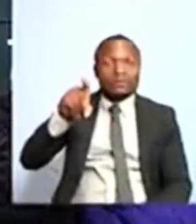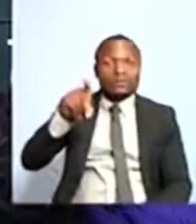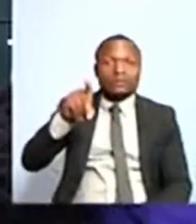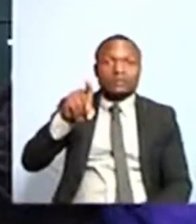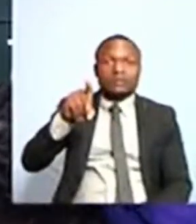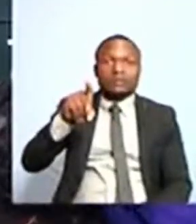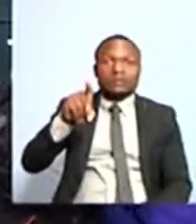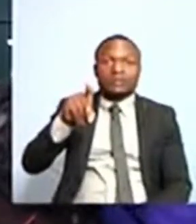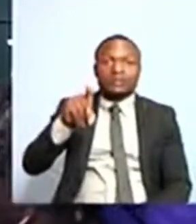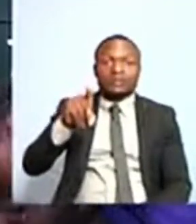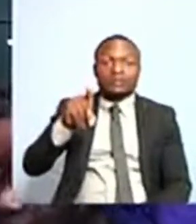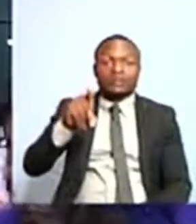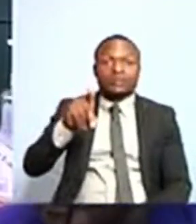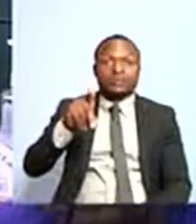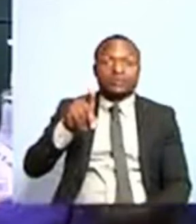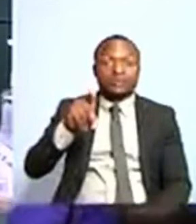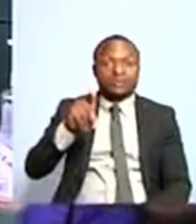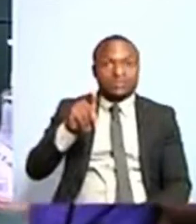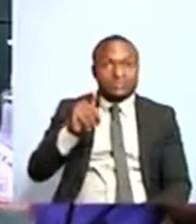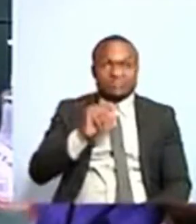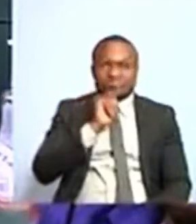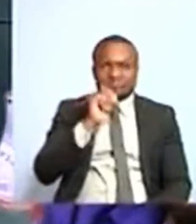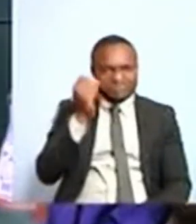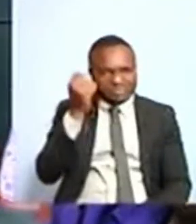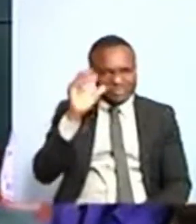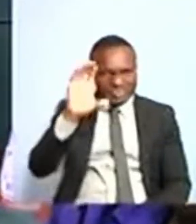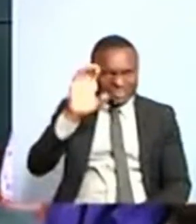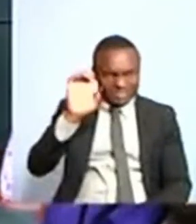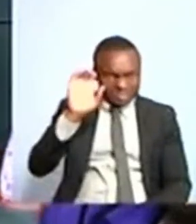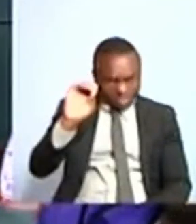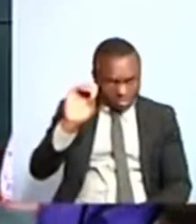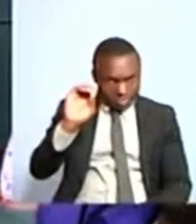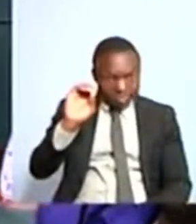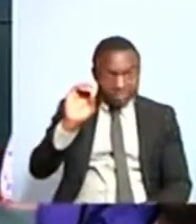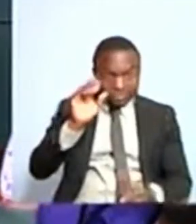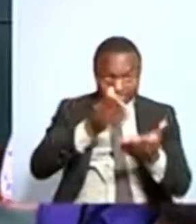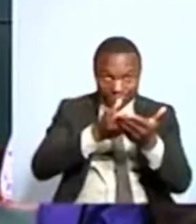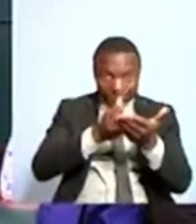to be a CEO-like parastatal.